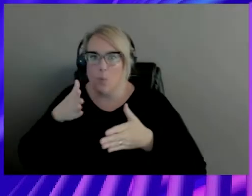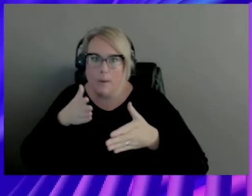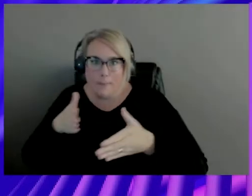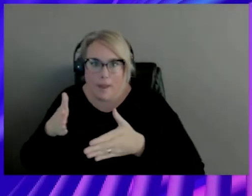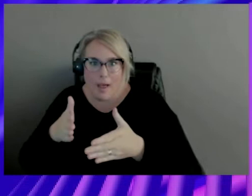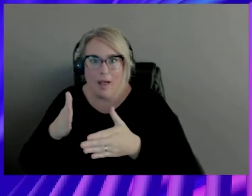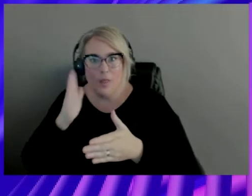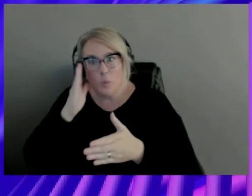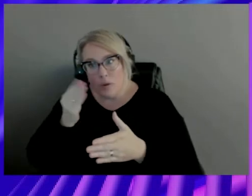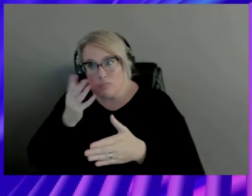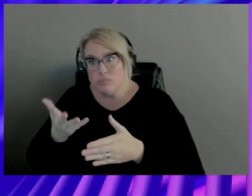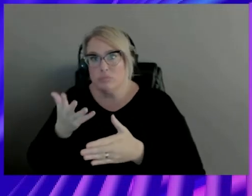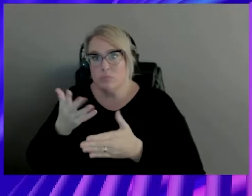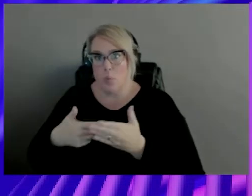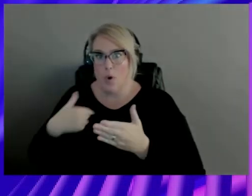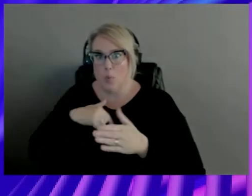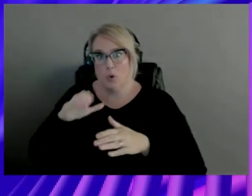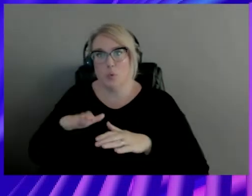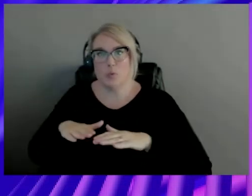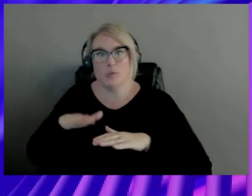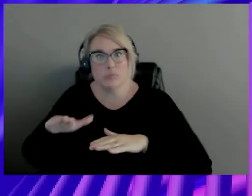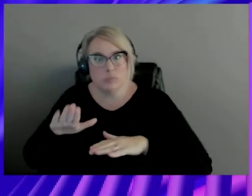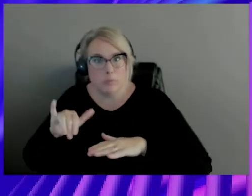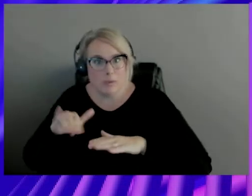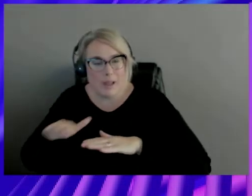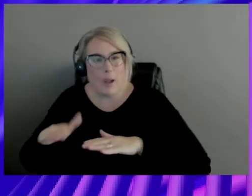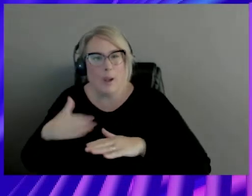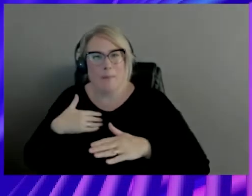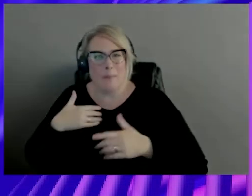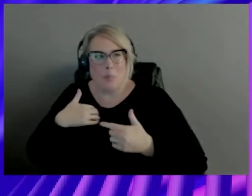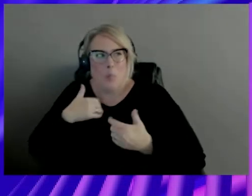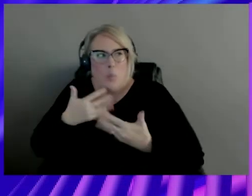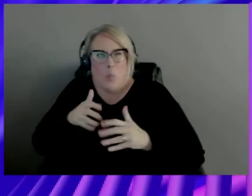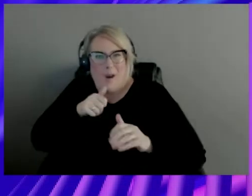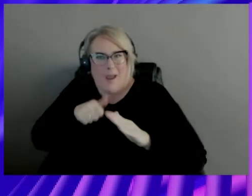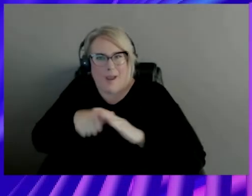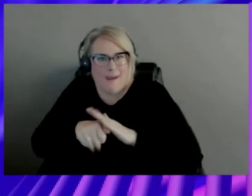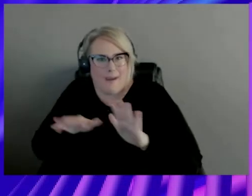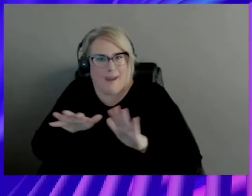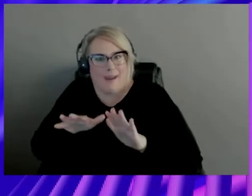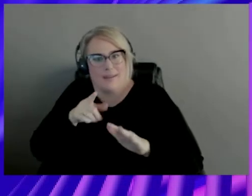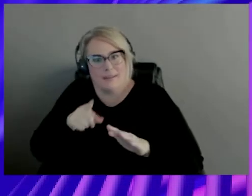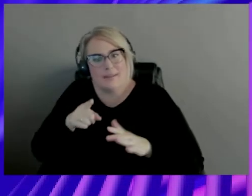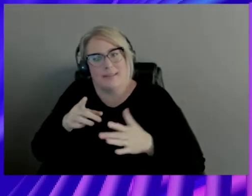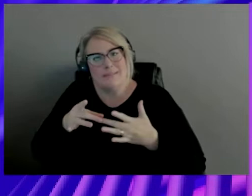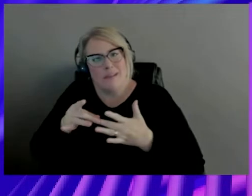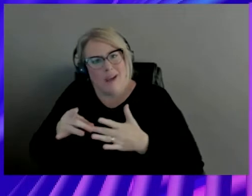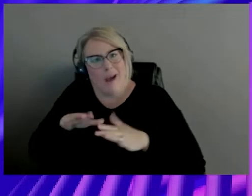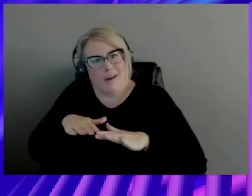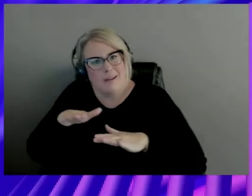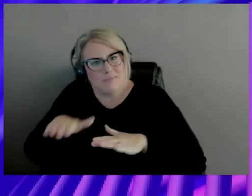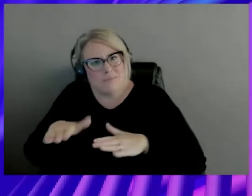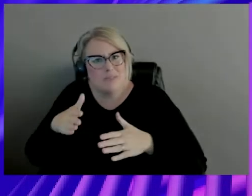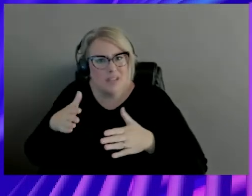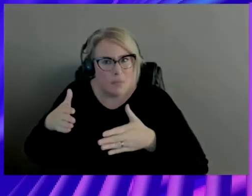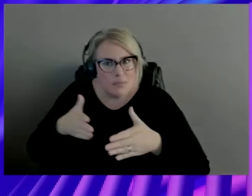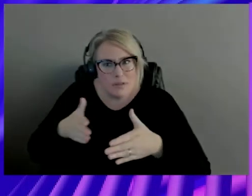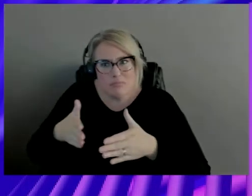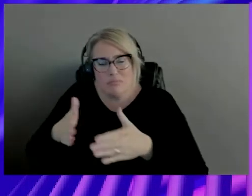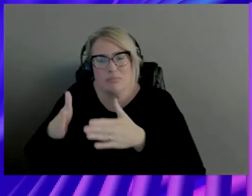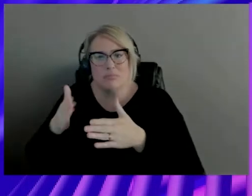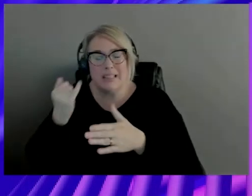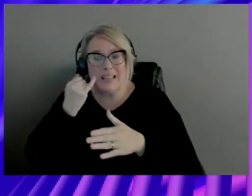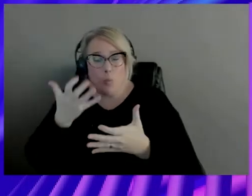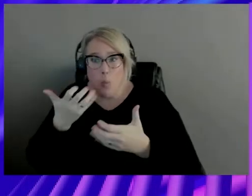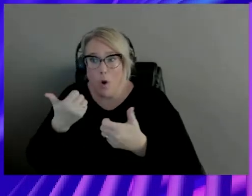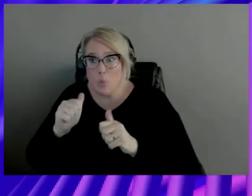doing. But we don't want to hide anything from you, right? Like, this is a guided path. But if you want to try something else, you just know better than